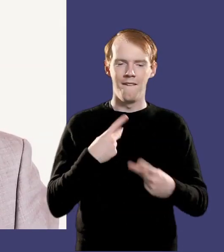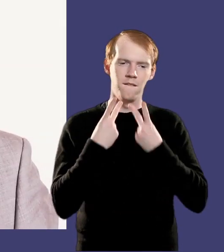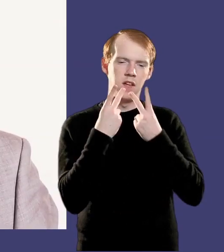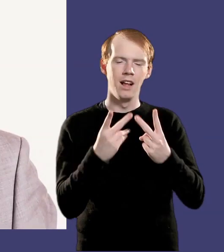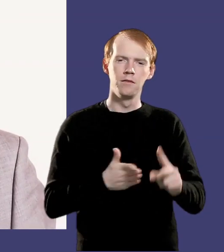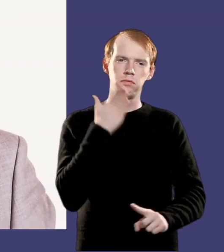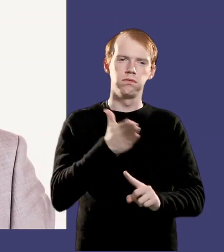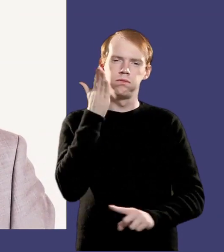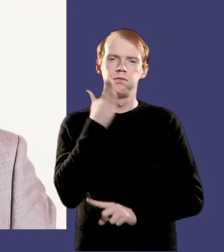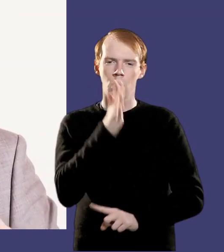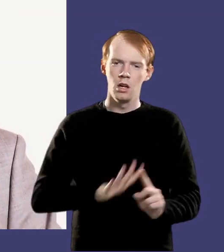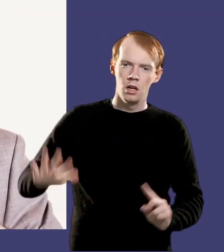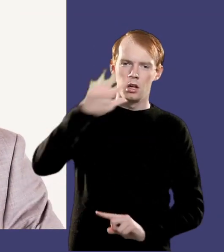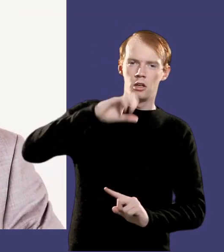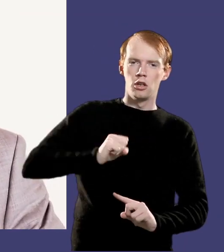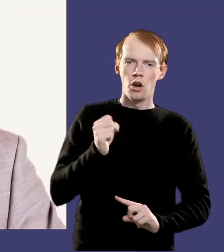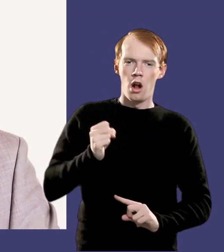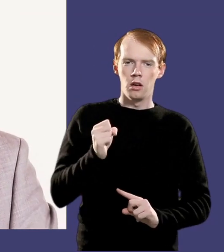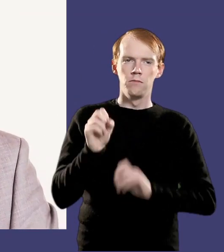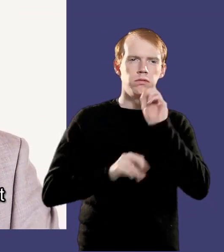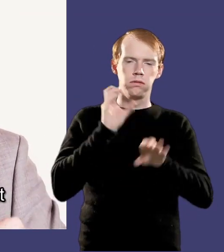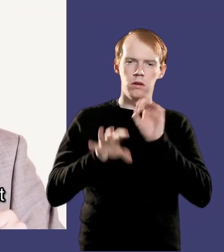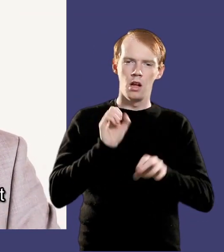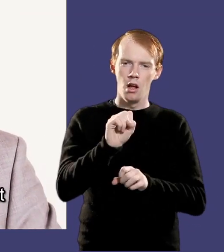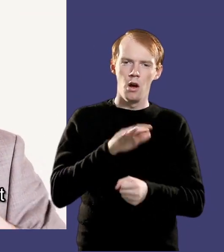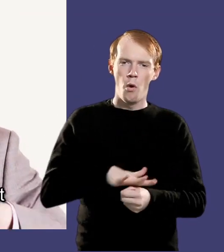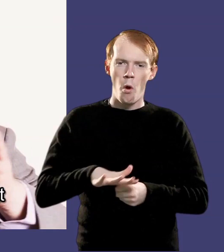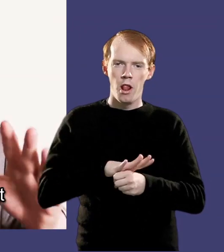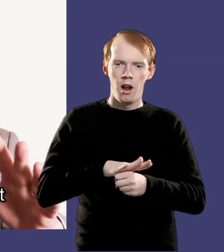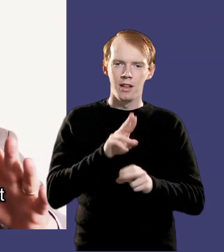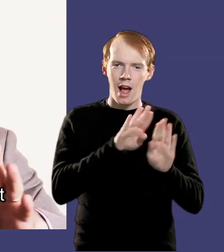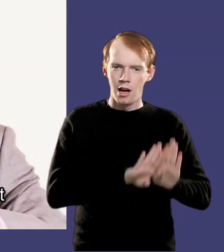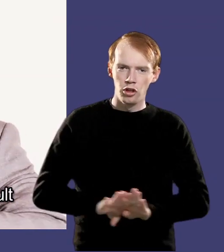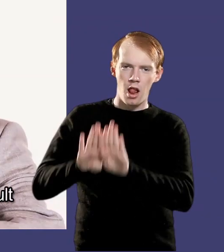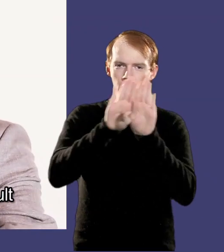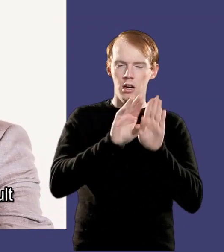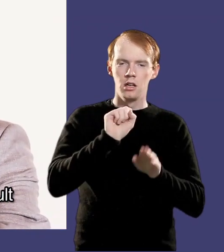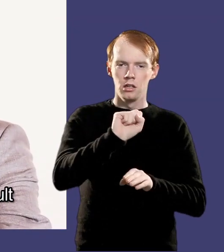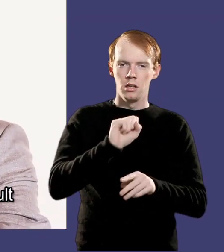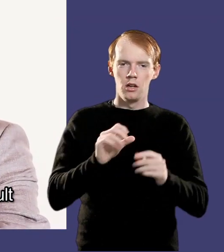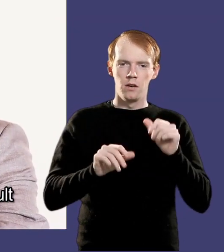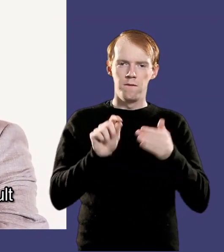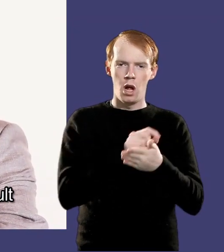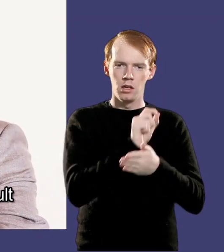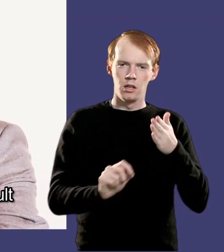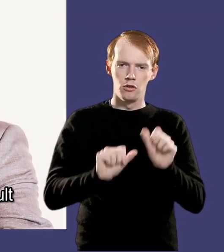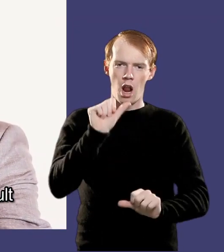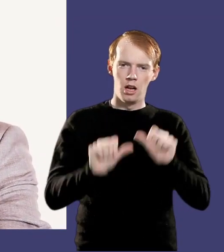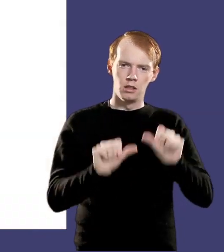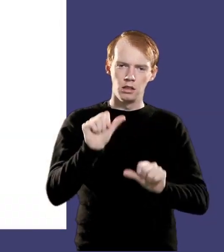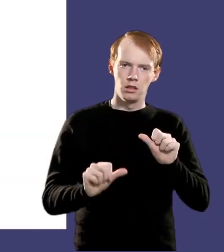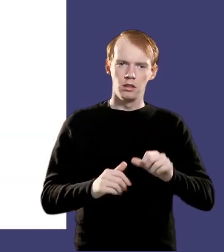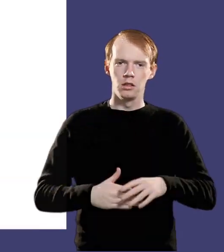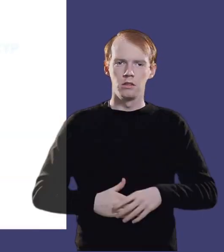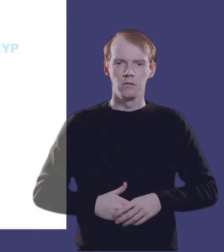After the right blether, I've visited every single area in Scotland and I've told them about the national result, but I've also told them about their local